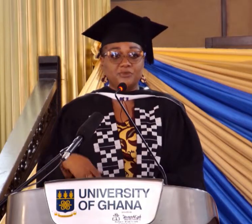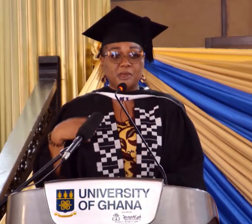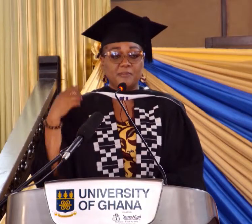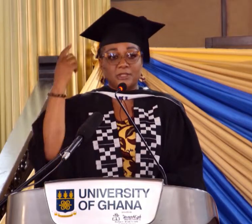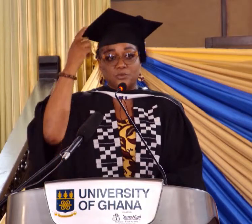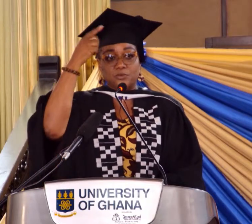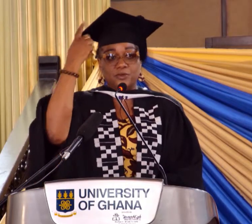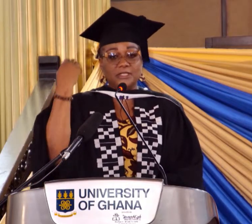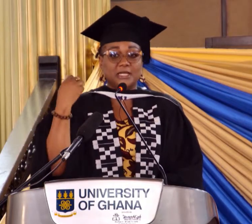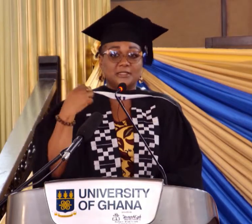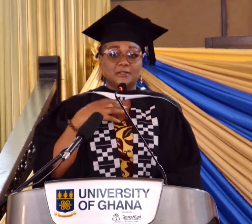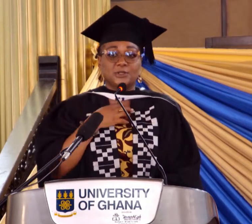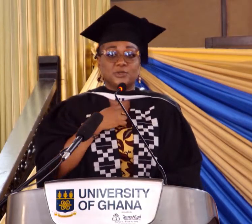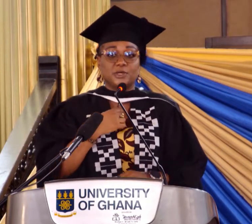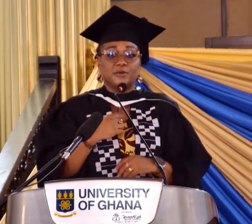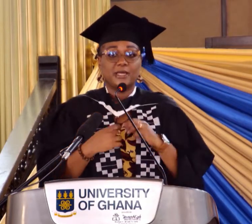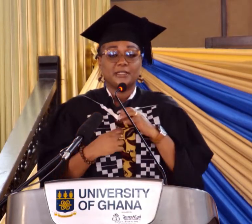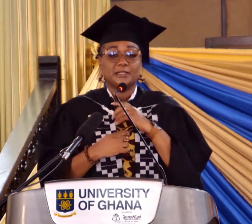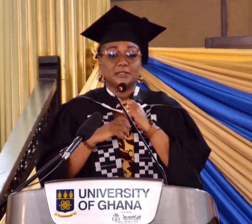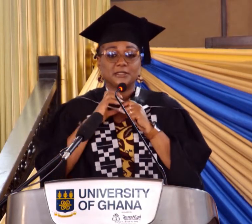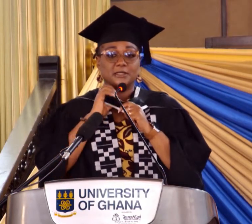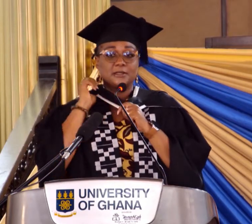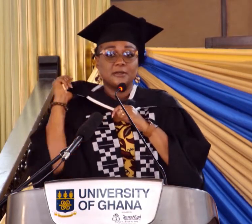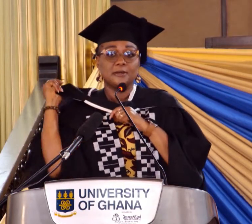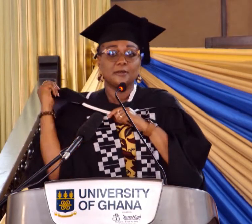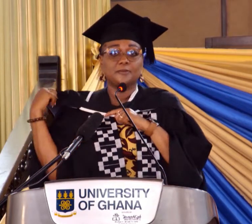please remember to move your tassels to the right.